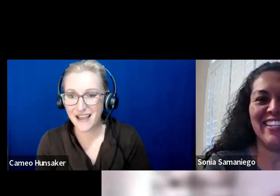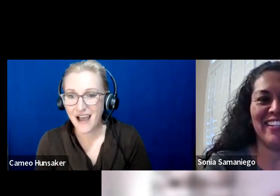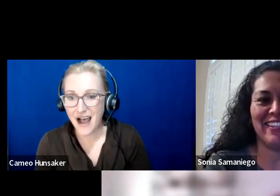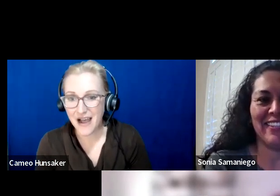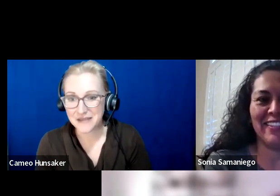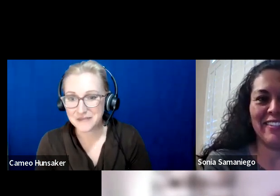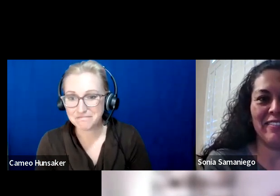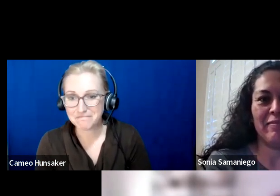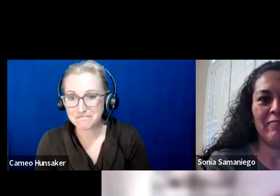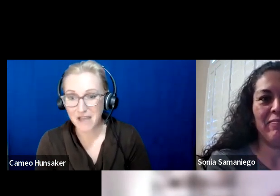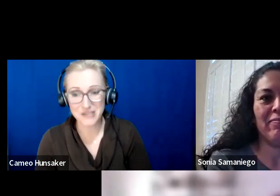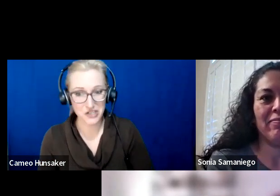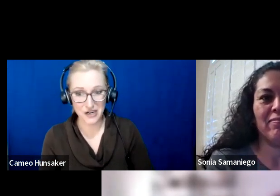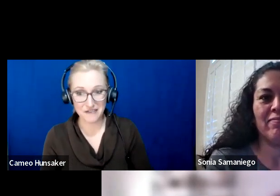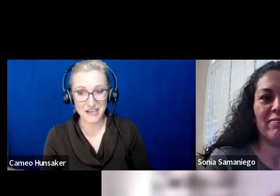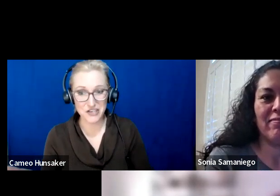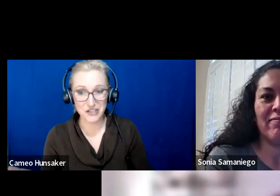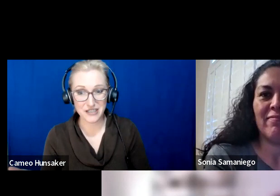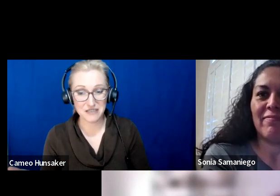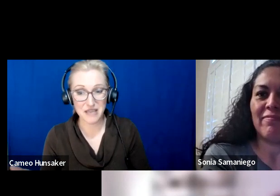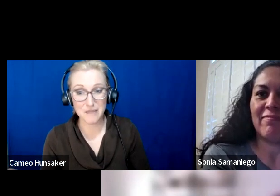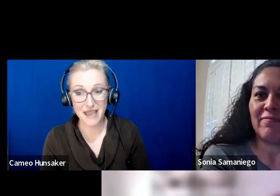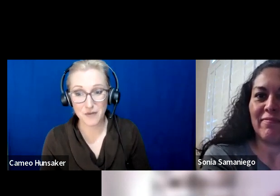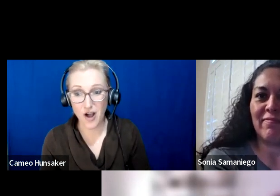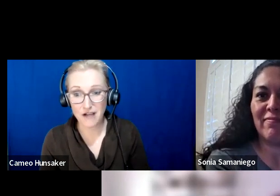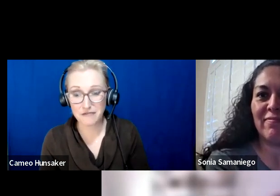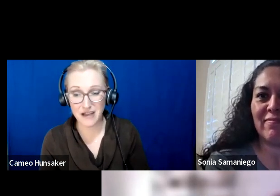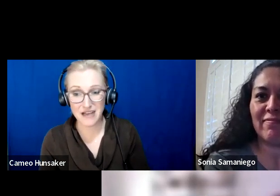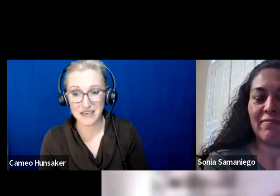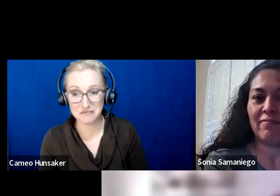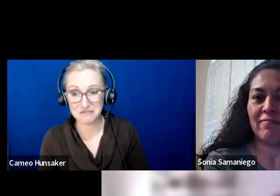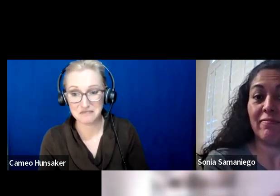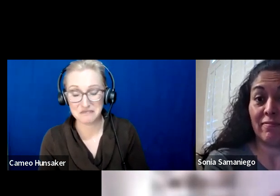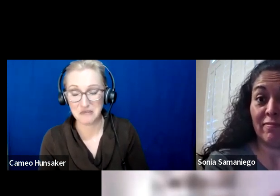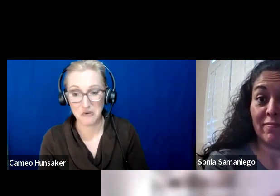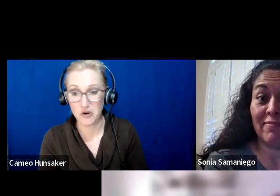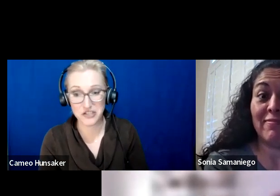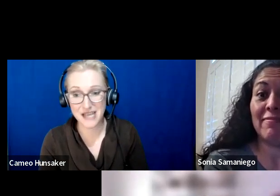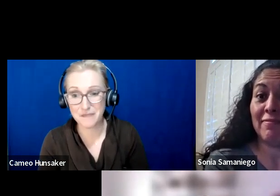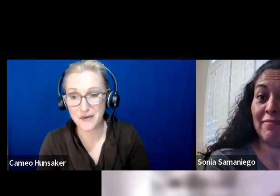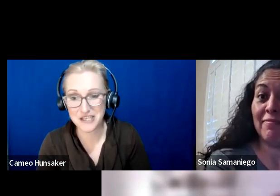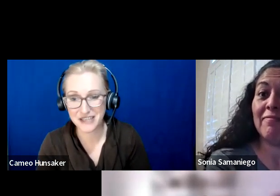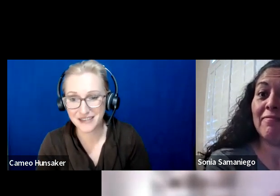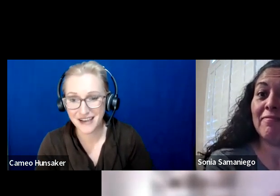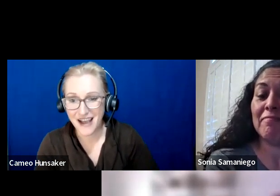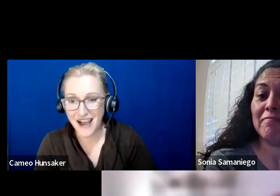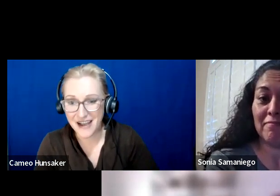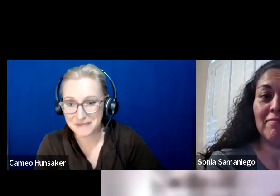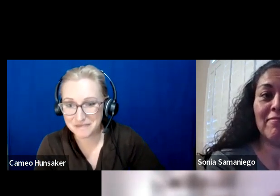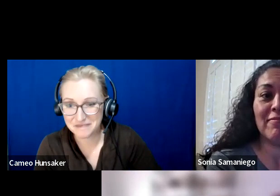speaking. I wasn't sure if I should keep my camera off or just type my question.